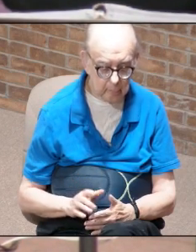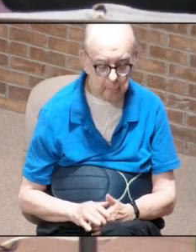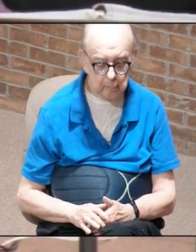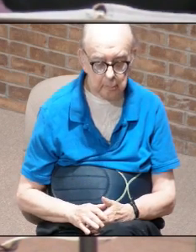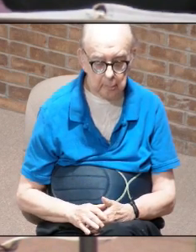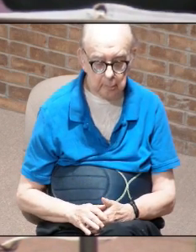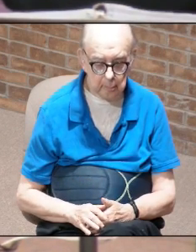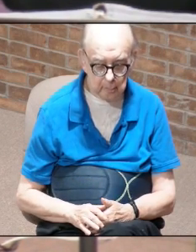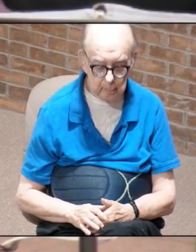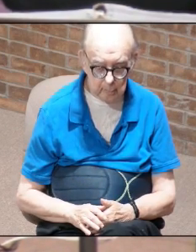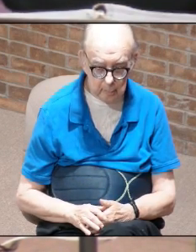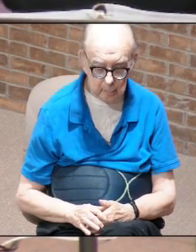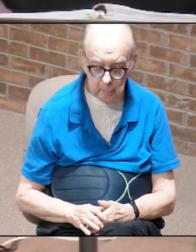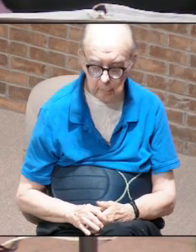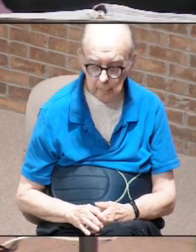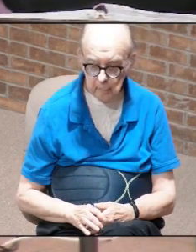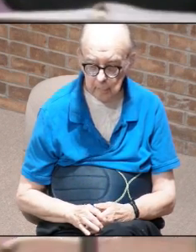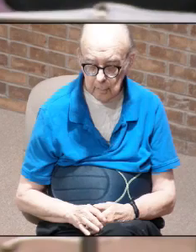is a Wesleyan.